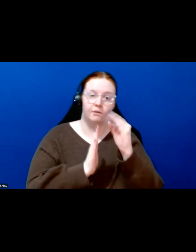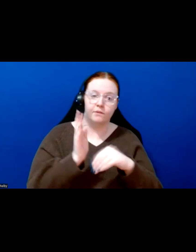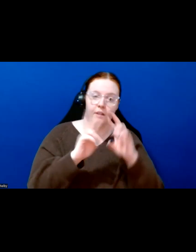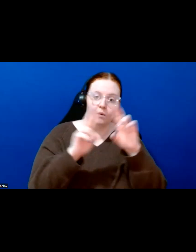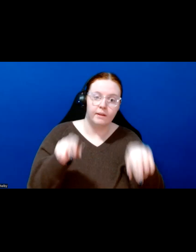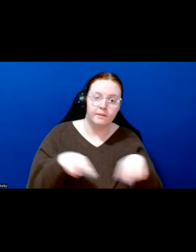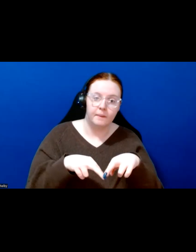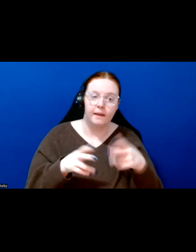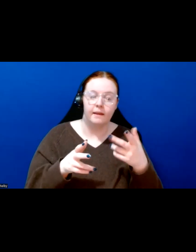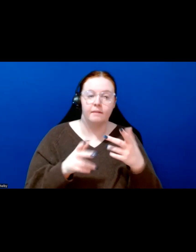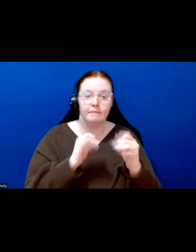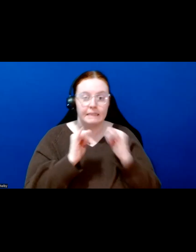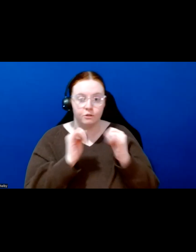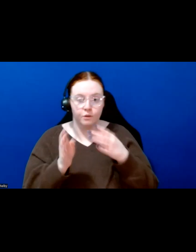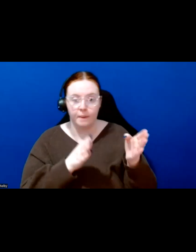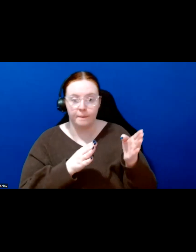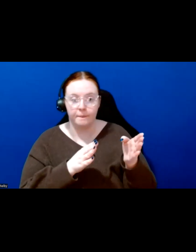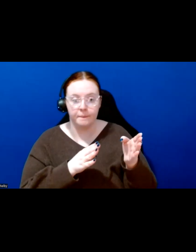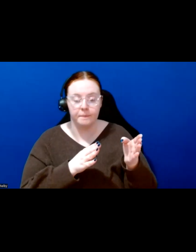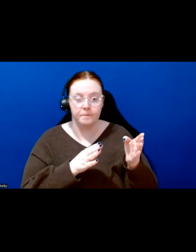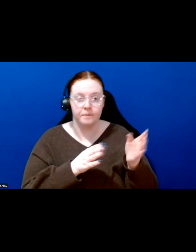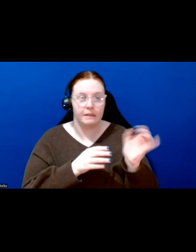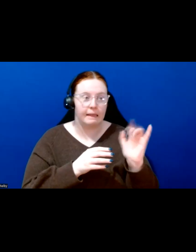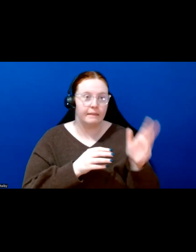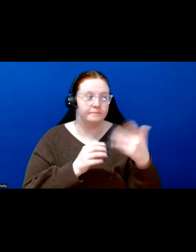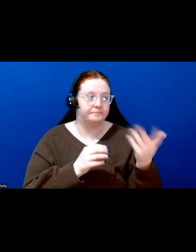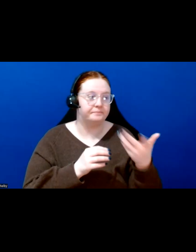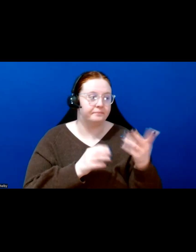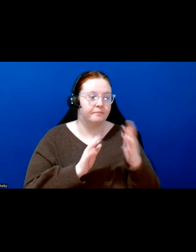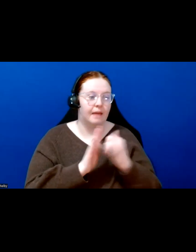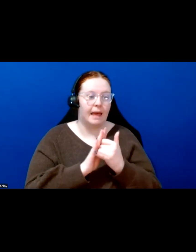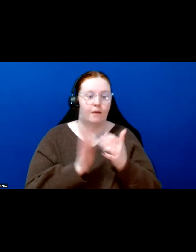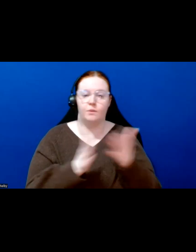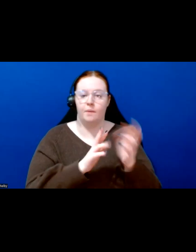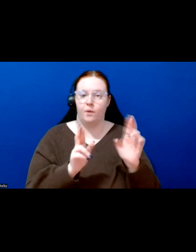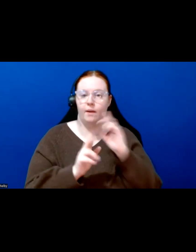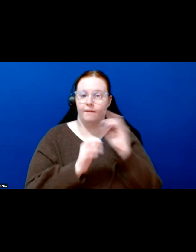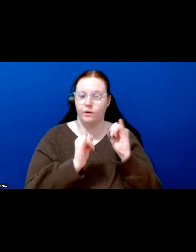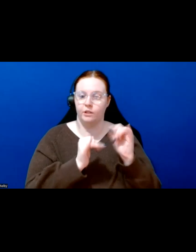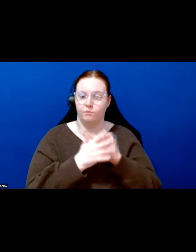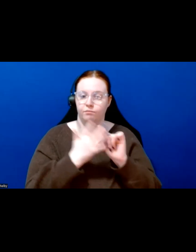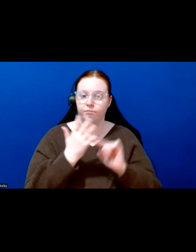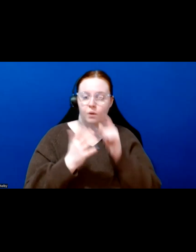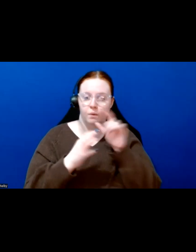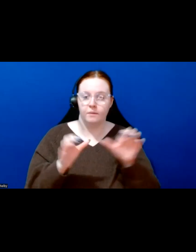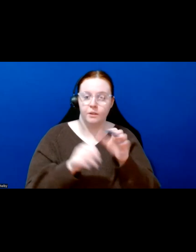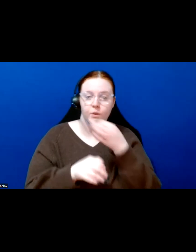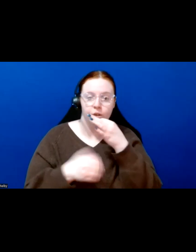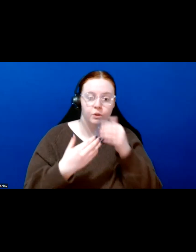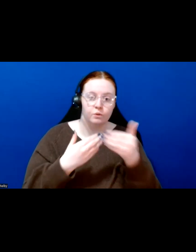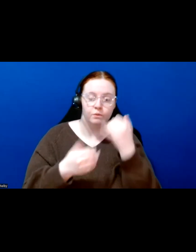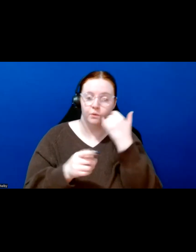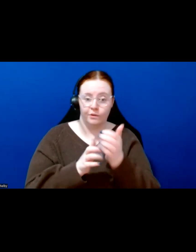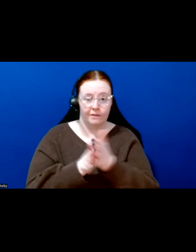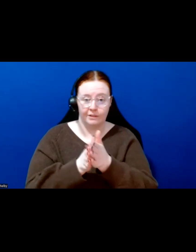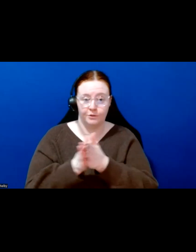like interview prep. So like how to prepare for interview questions, that sort of thing. So if any of you are interested,